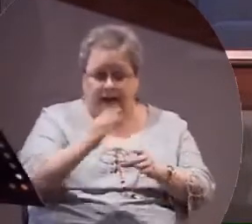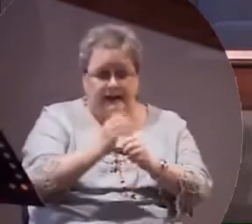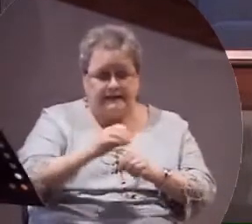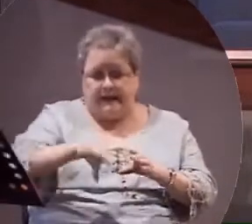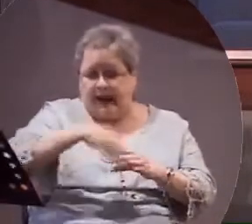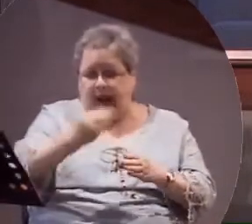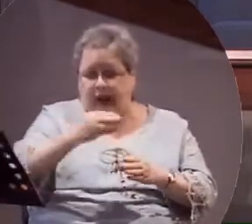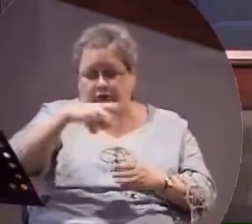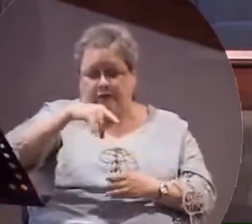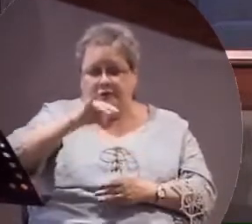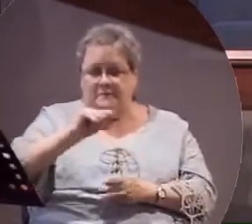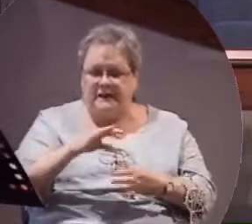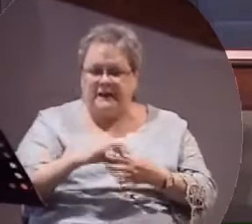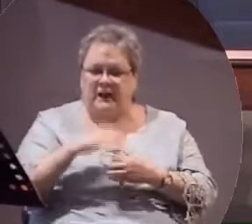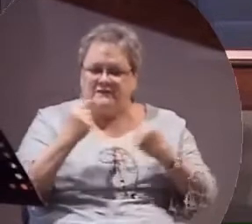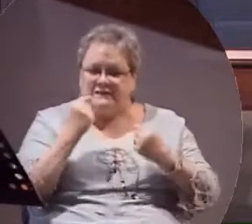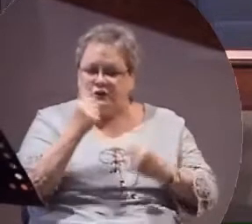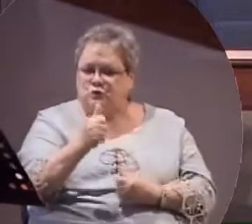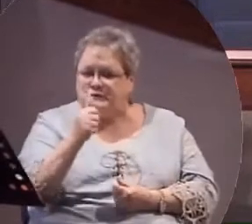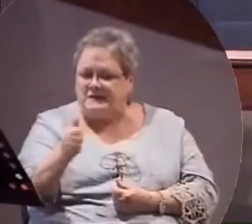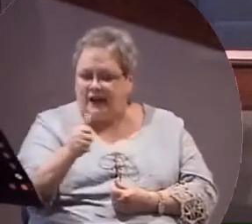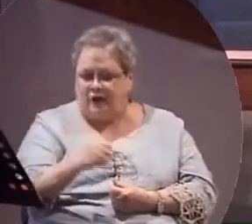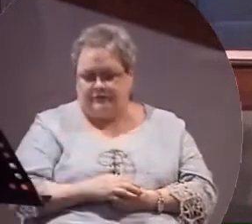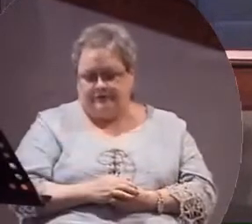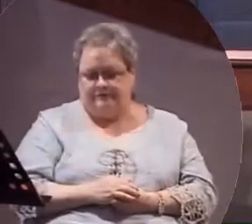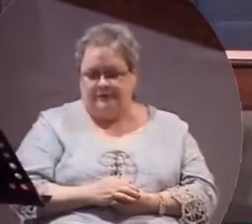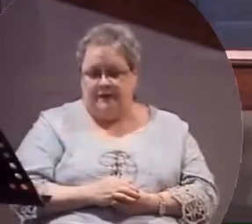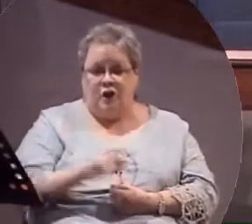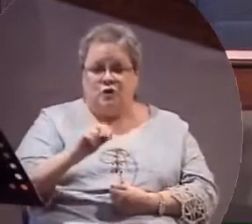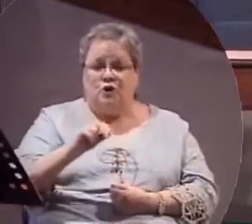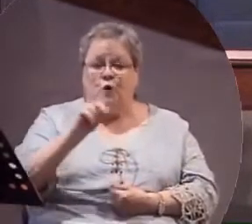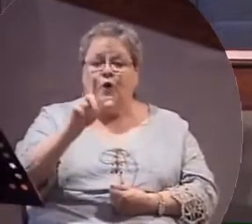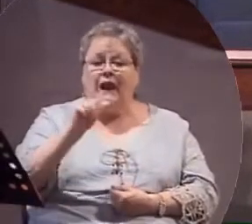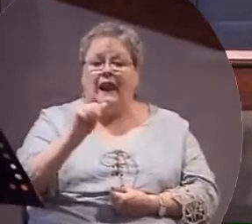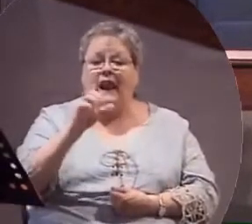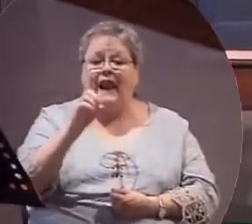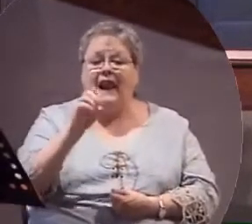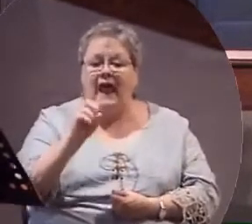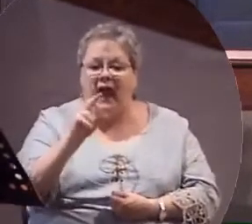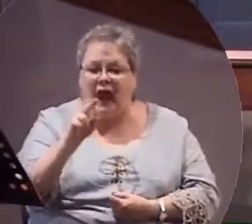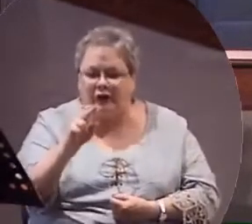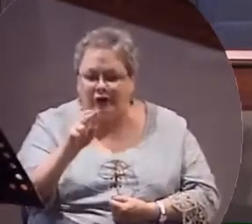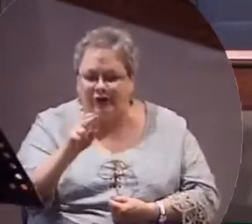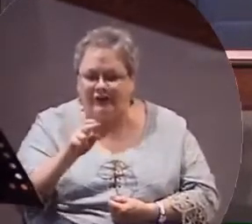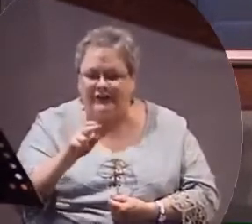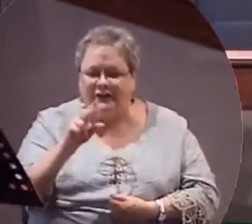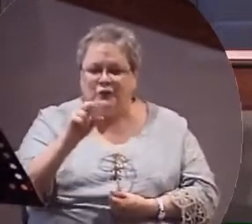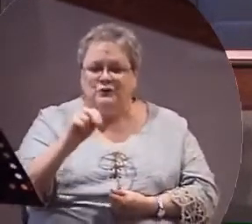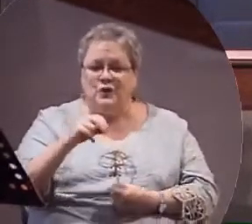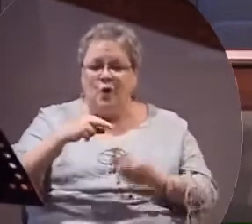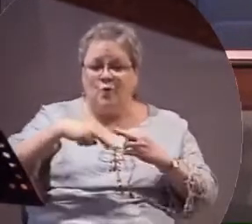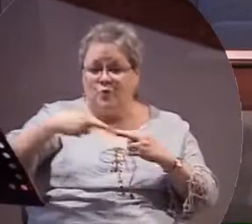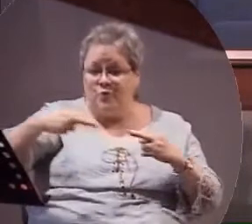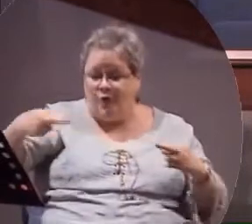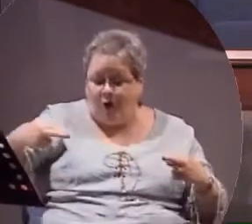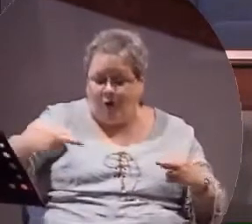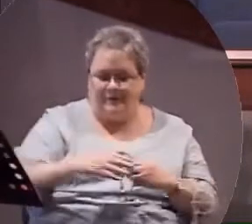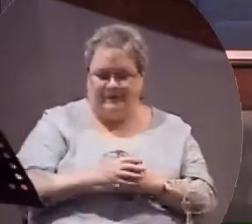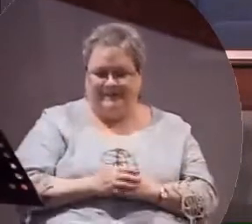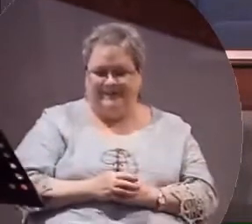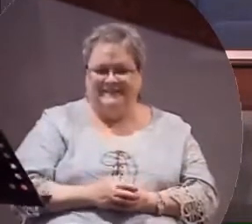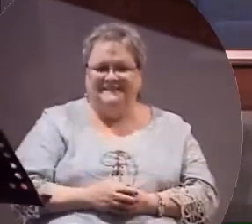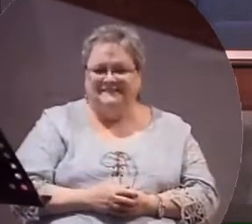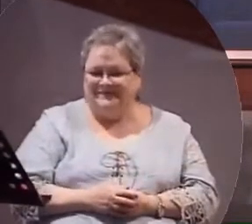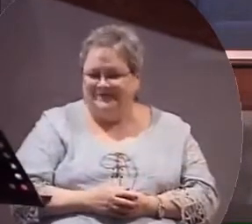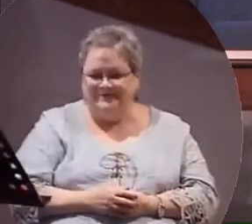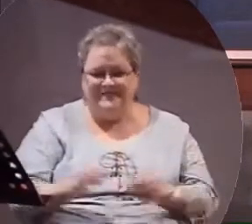of the pit of sin on your own. There's no ladder high enough. There's no rope long enough. There's no steps deep